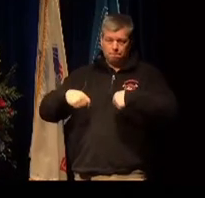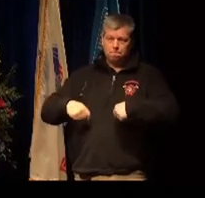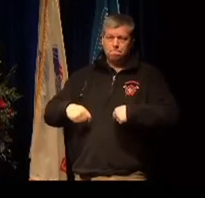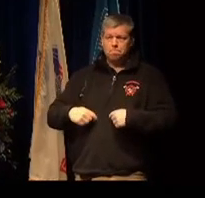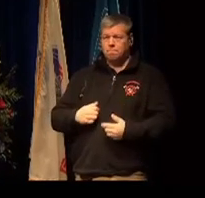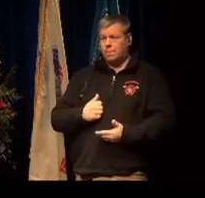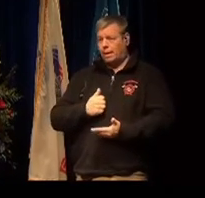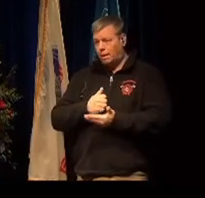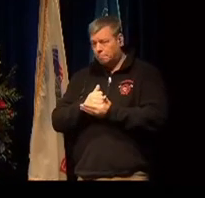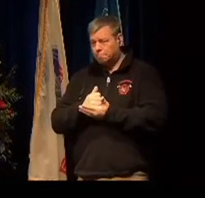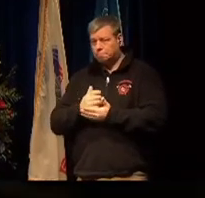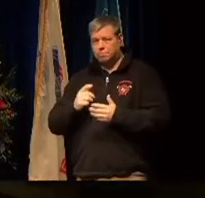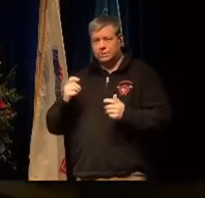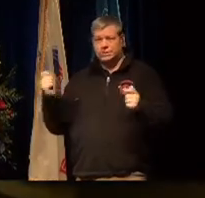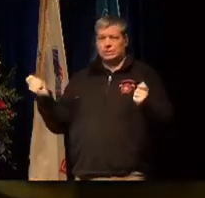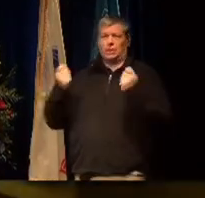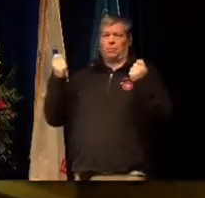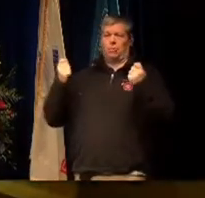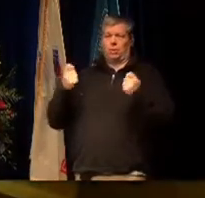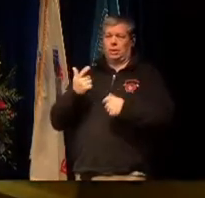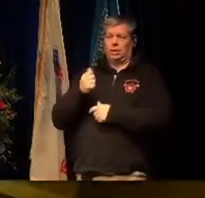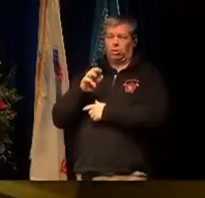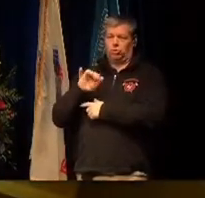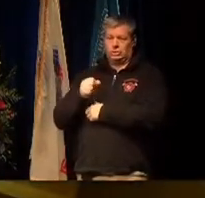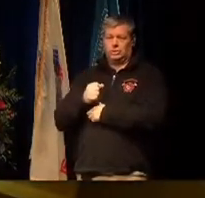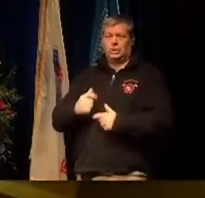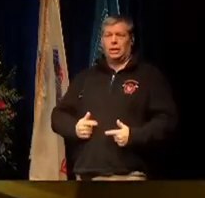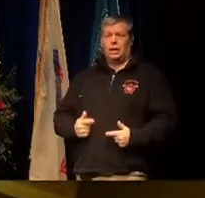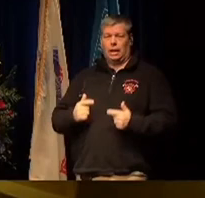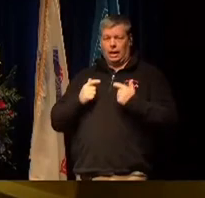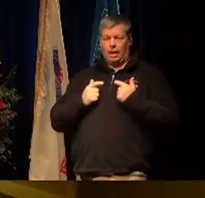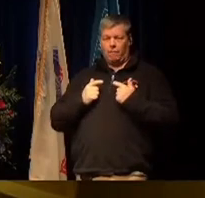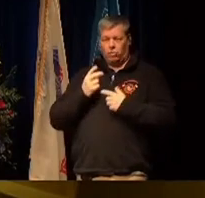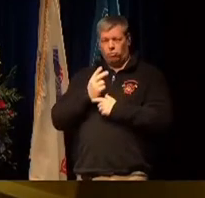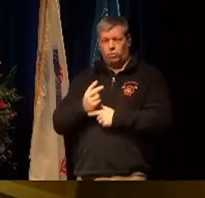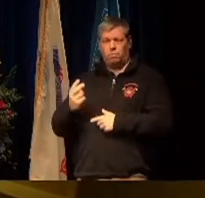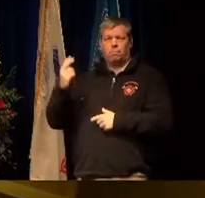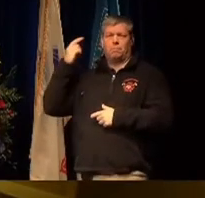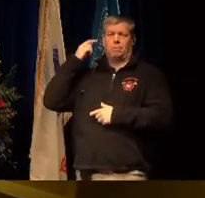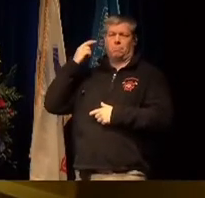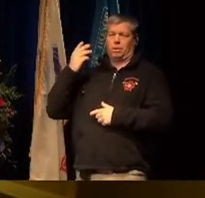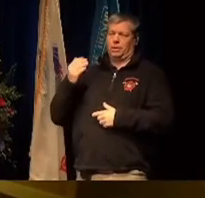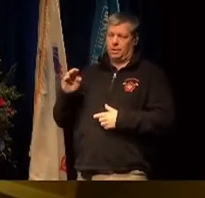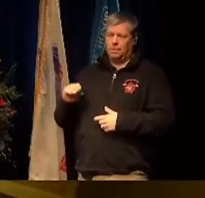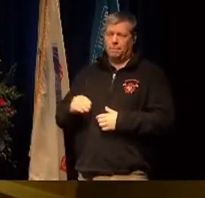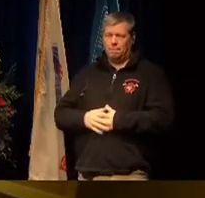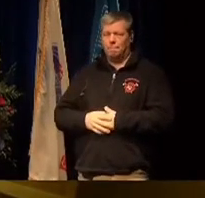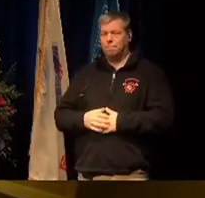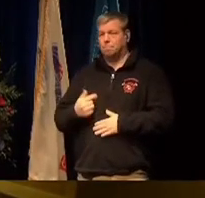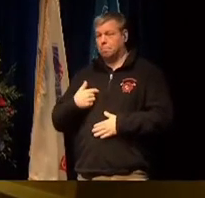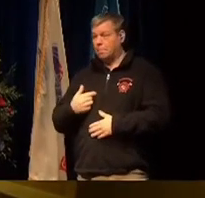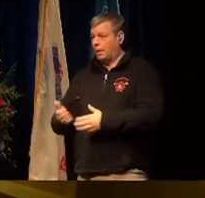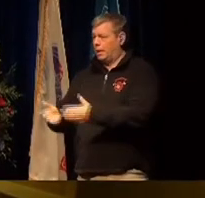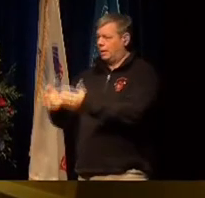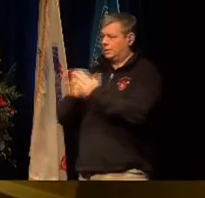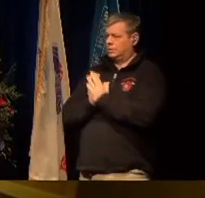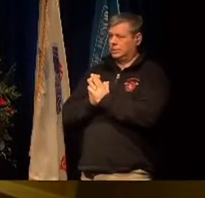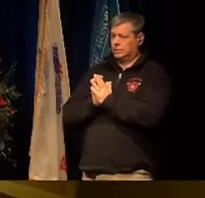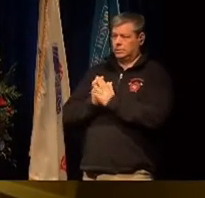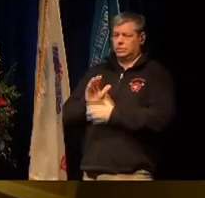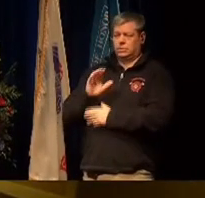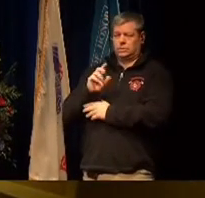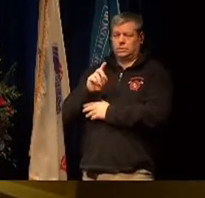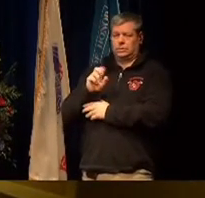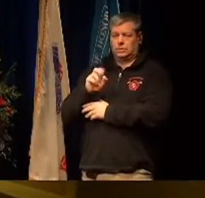celebrate the life of Gary Beikirch and to remember him as well. I'm going to ask Captain Dennis Steen, he is the chaplain of the